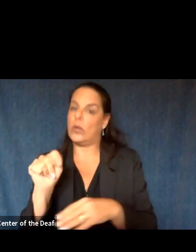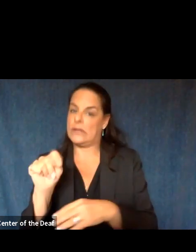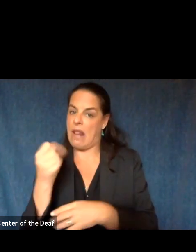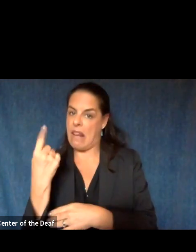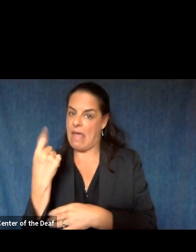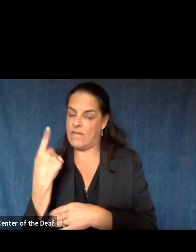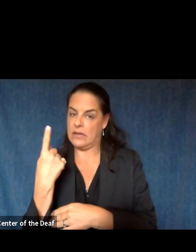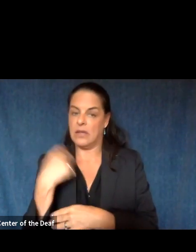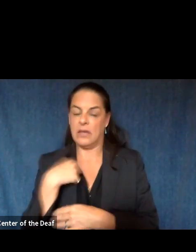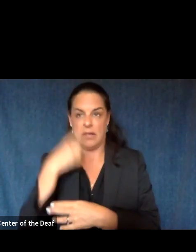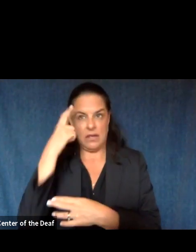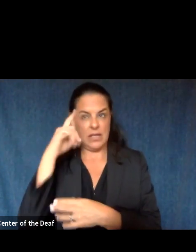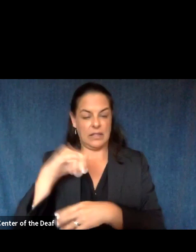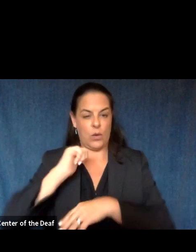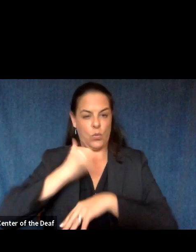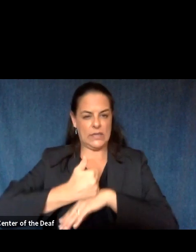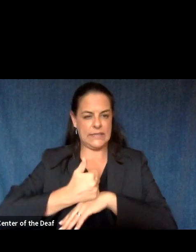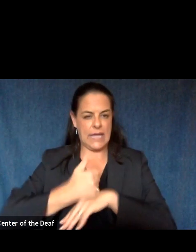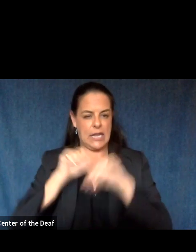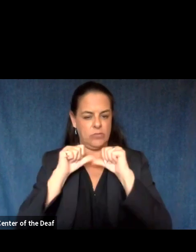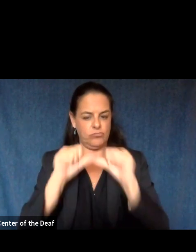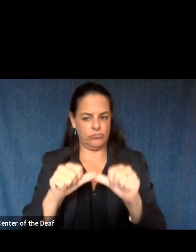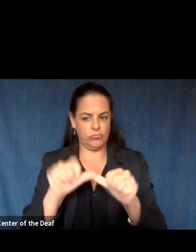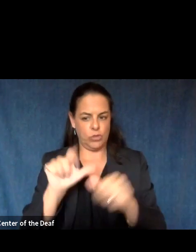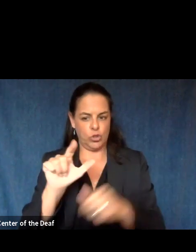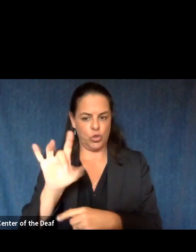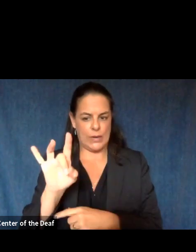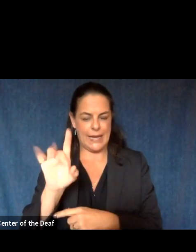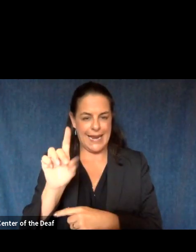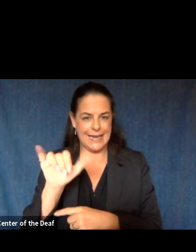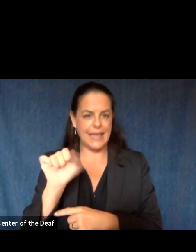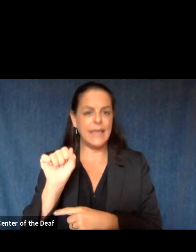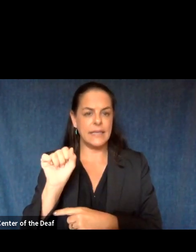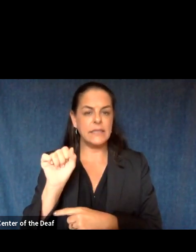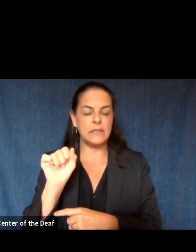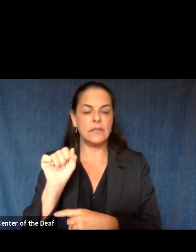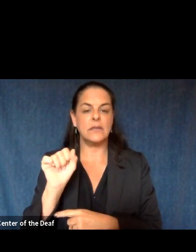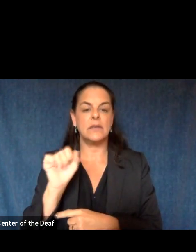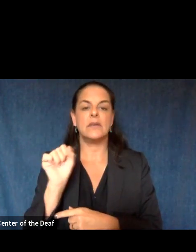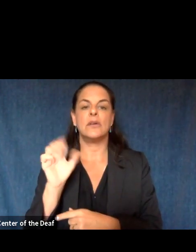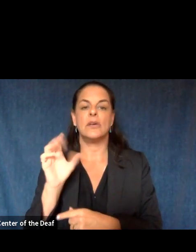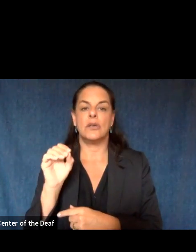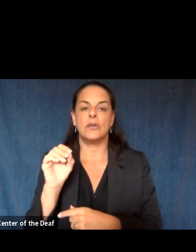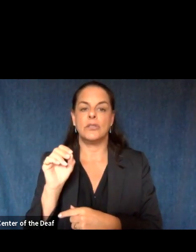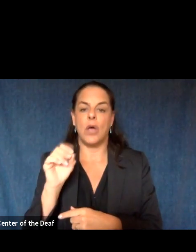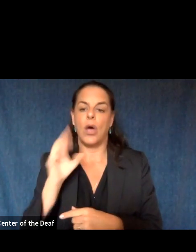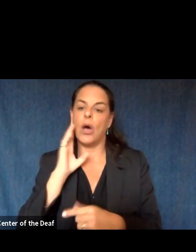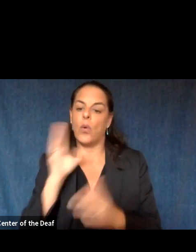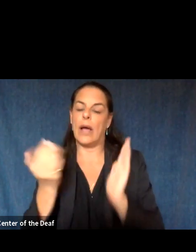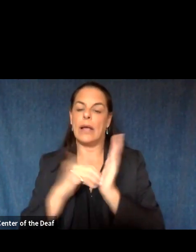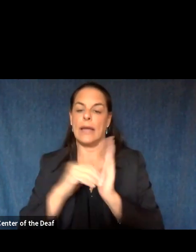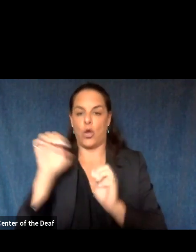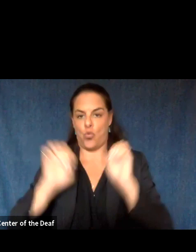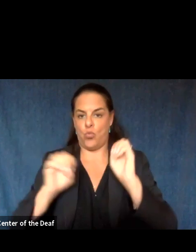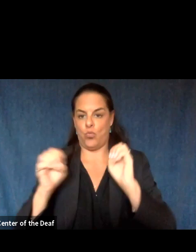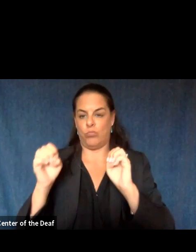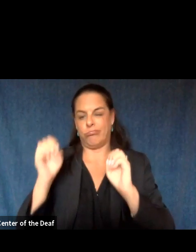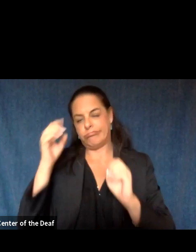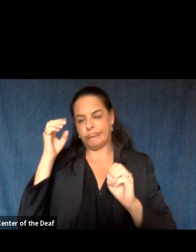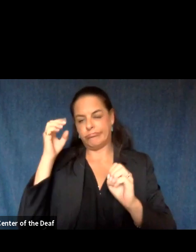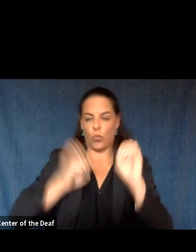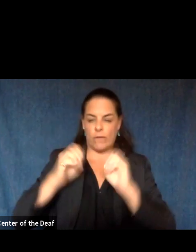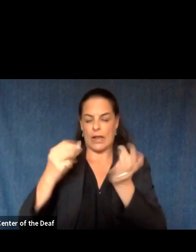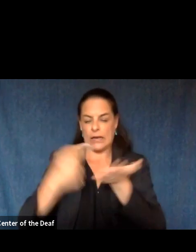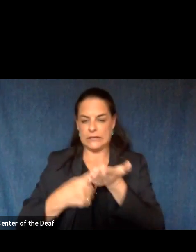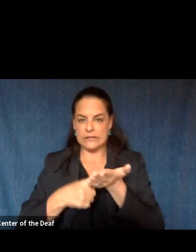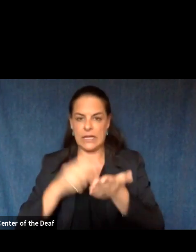into play for 28 days. And so it will be reevaluated then. And hopefully we've